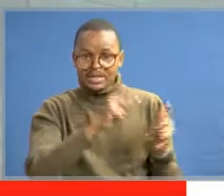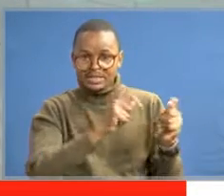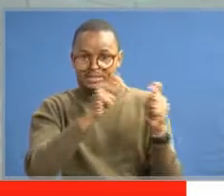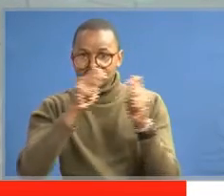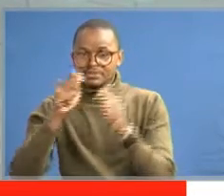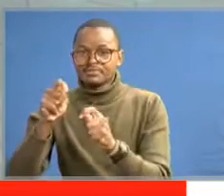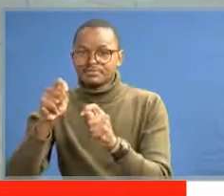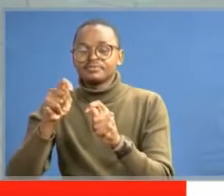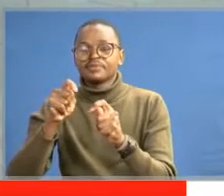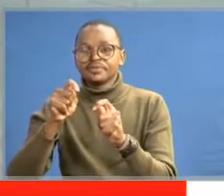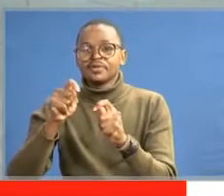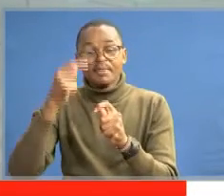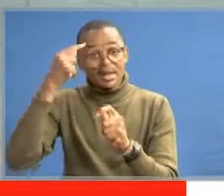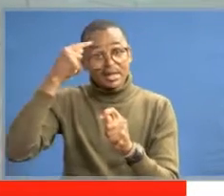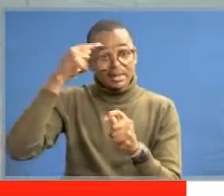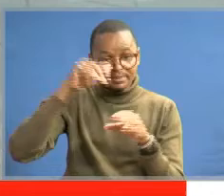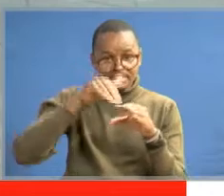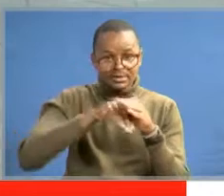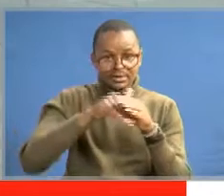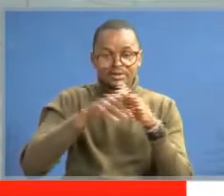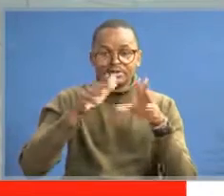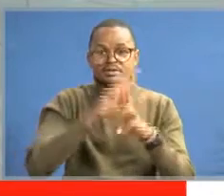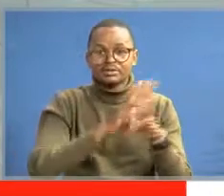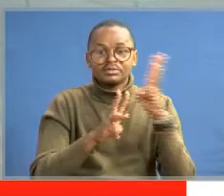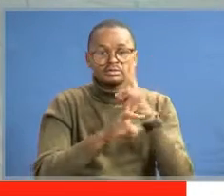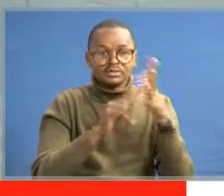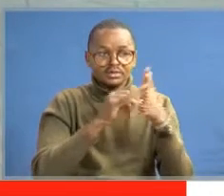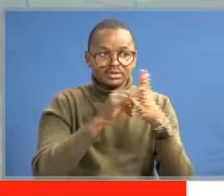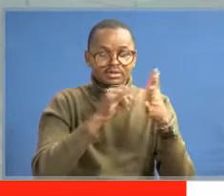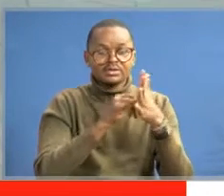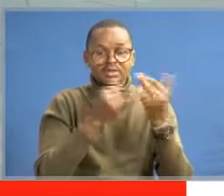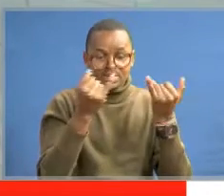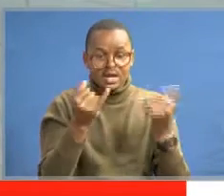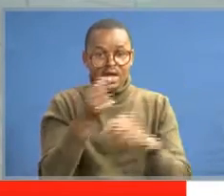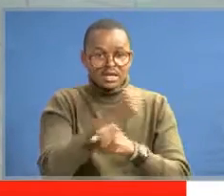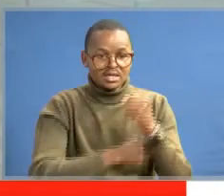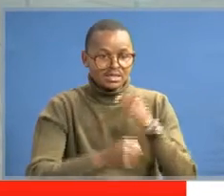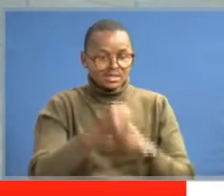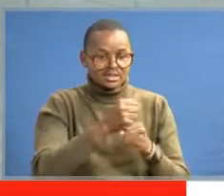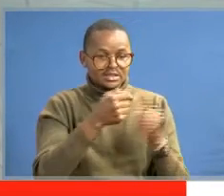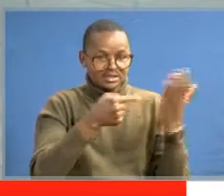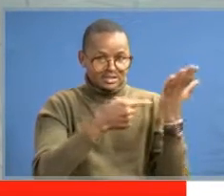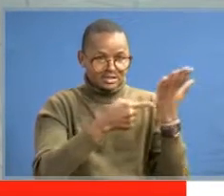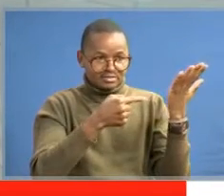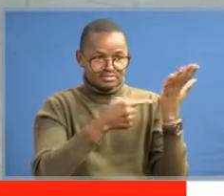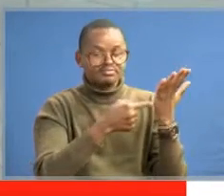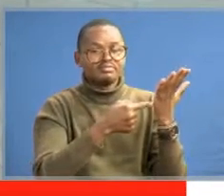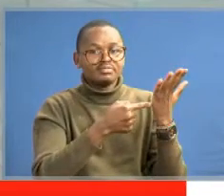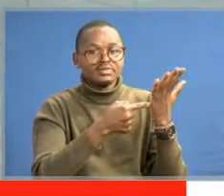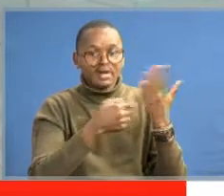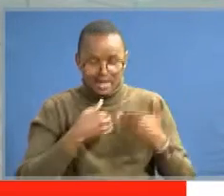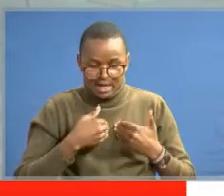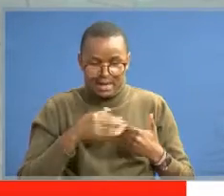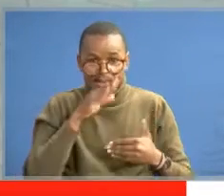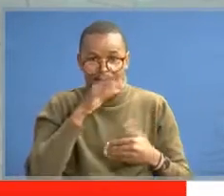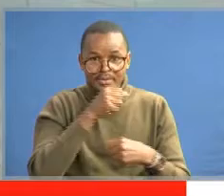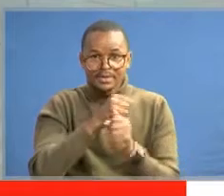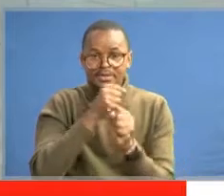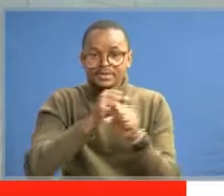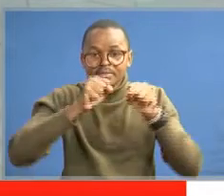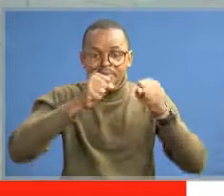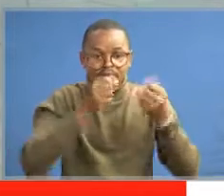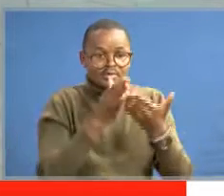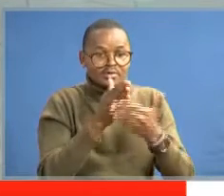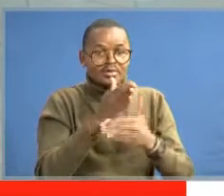transferring the sensory perception into this world. It is in the recent years that technological advancements have made it possible